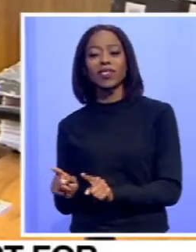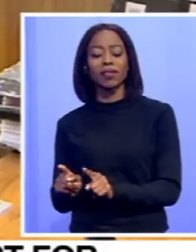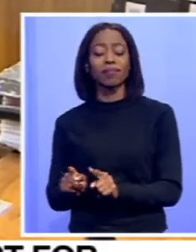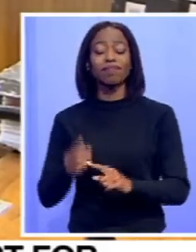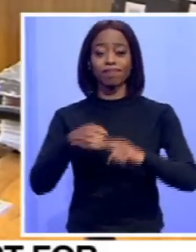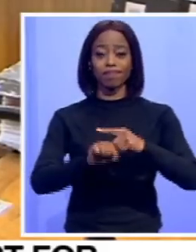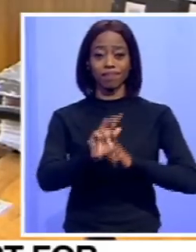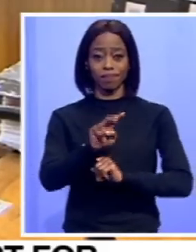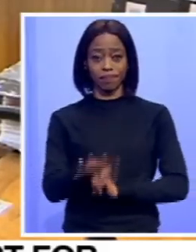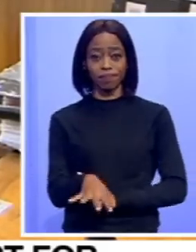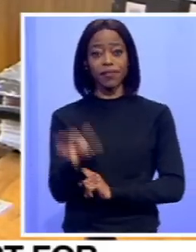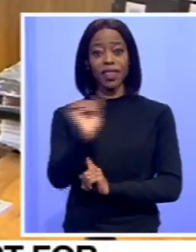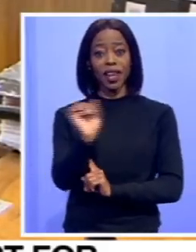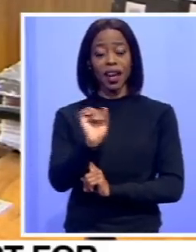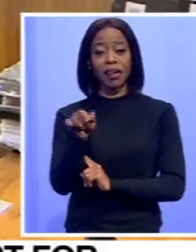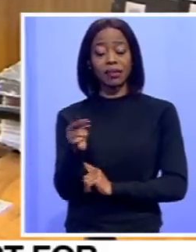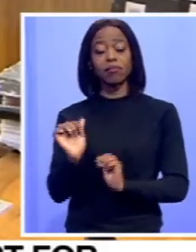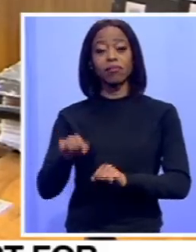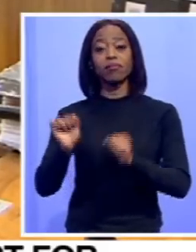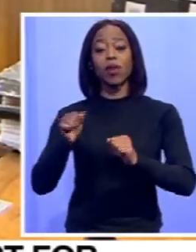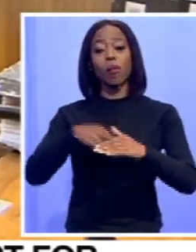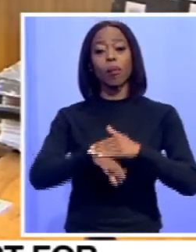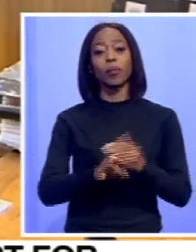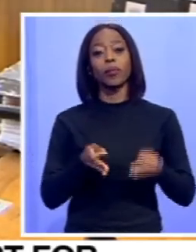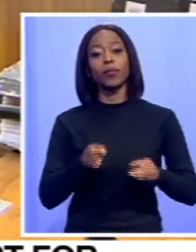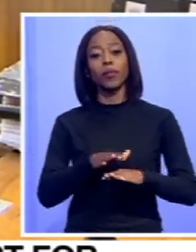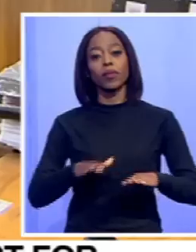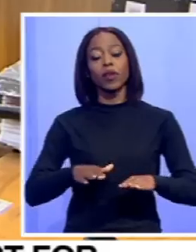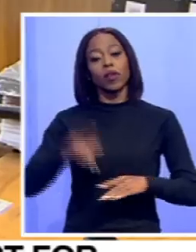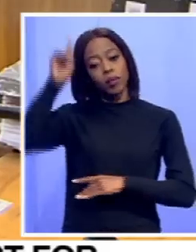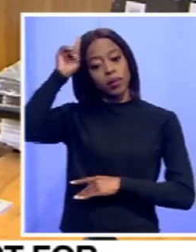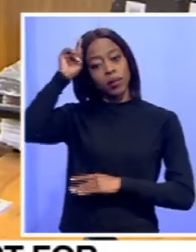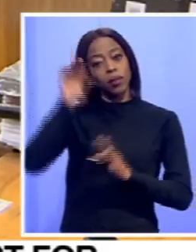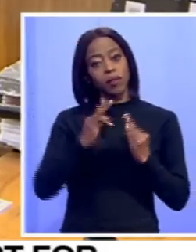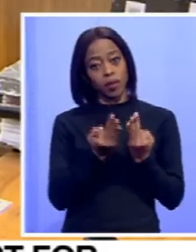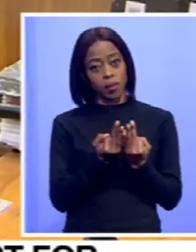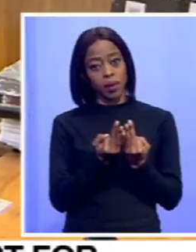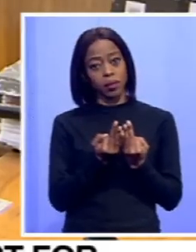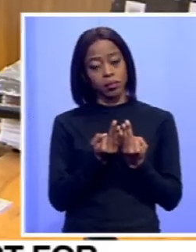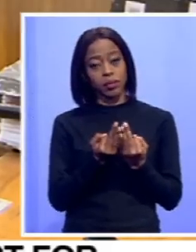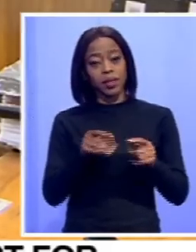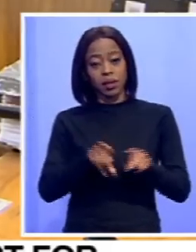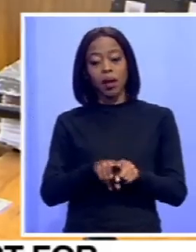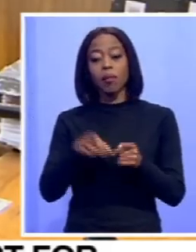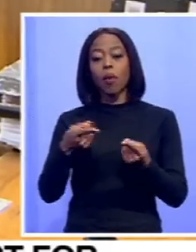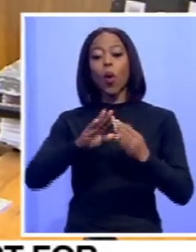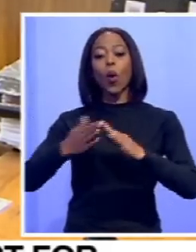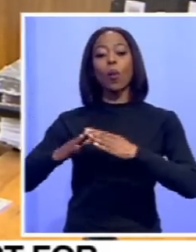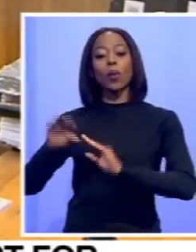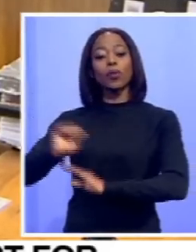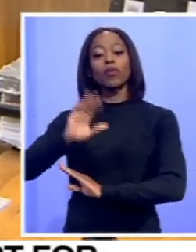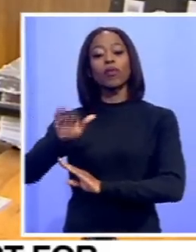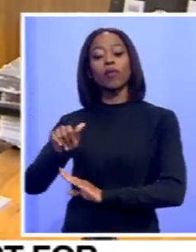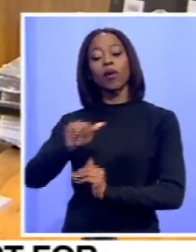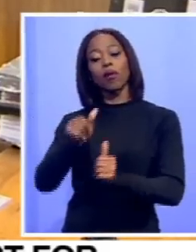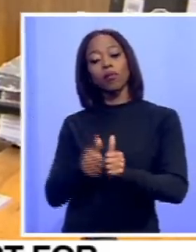24. The cars which had permits to enter the cemetery in the convoy of the Mandela family, the President of the Republic of South Africa, followed by the